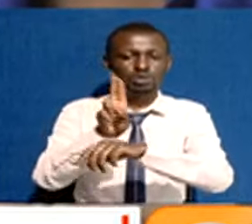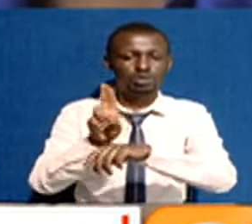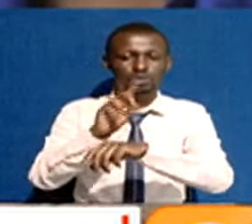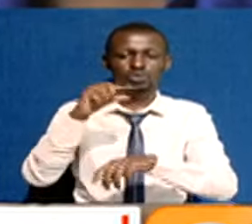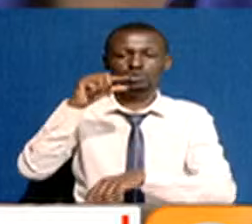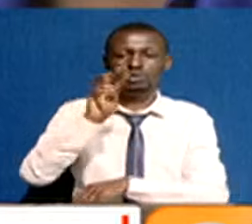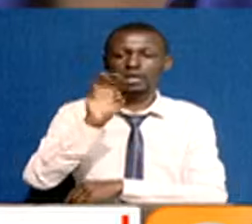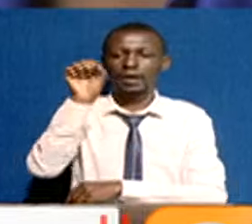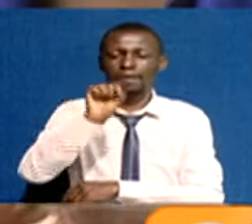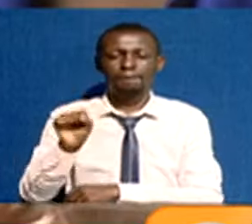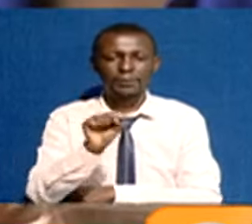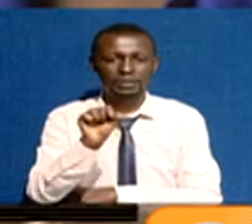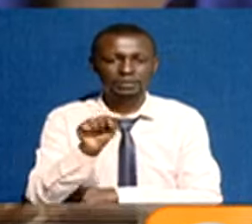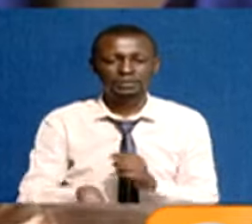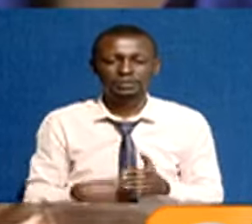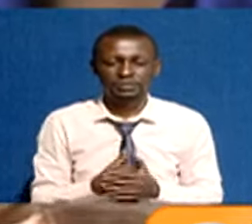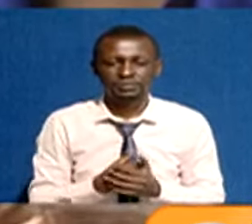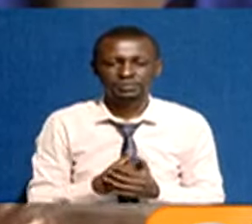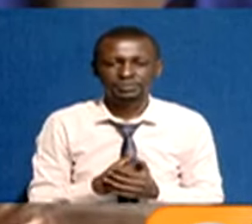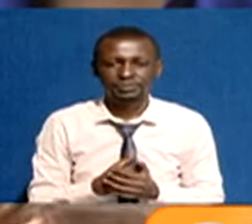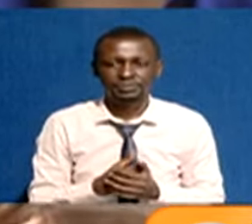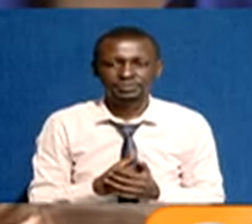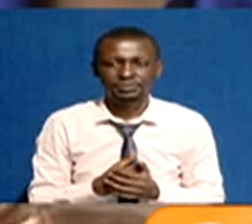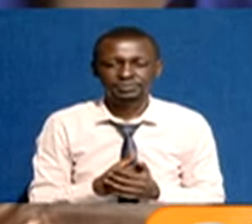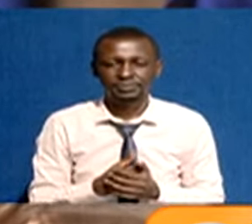system, GMS. We have as well